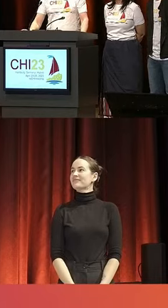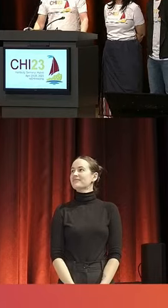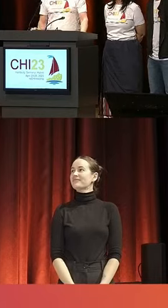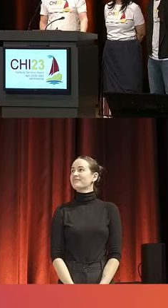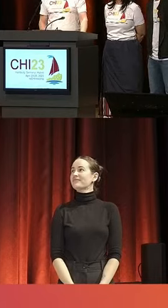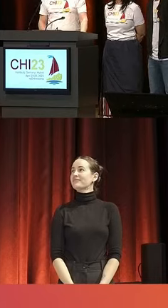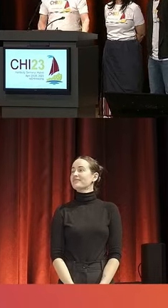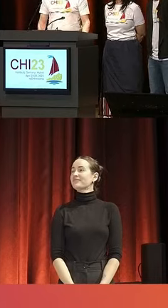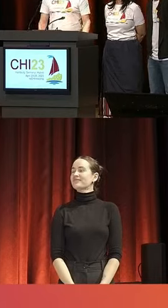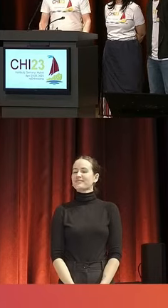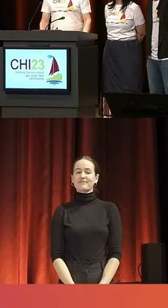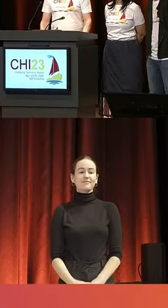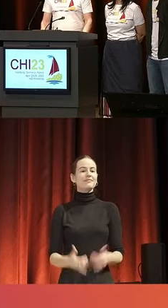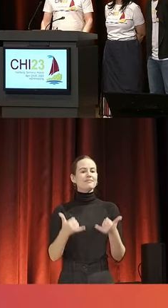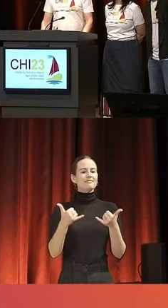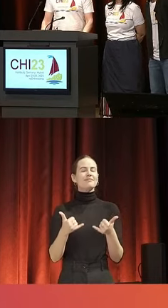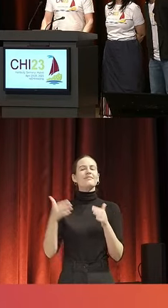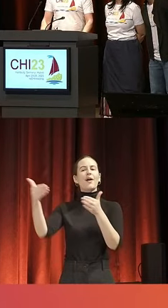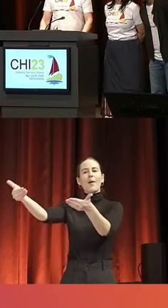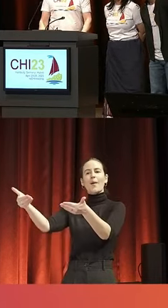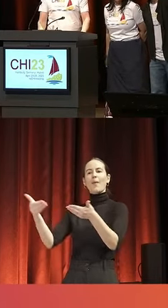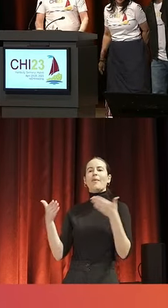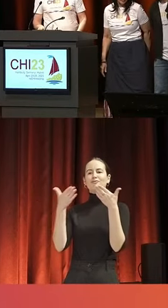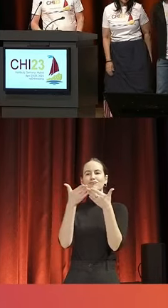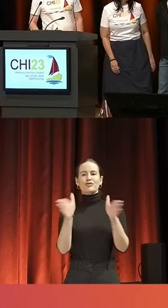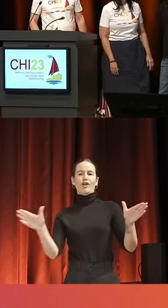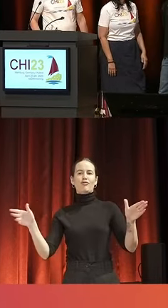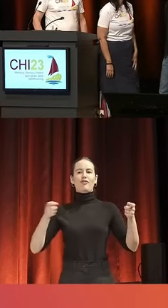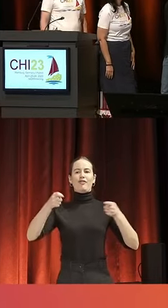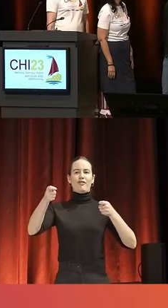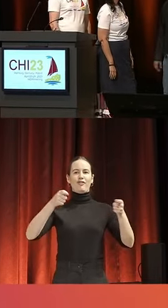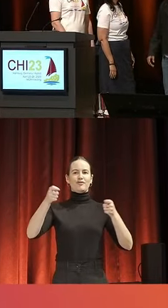And now we'd like to welcome the general chairs on the stage.